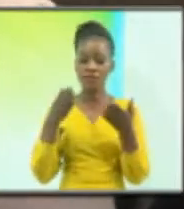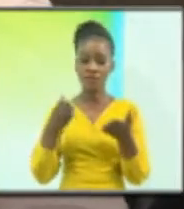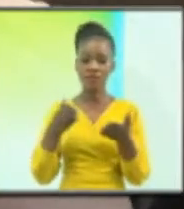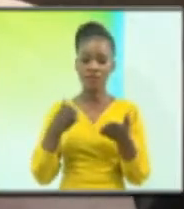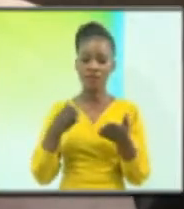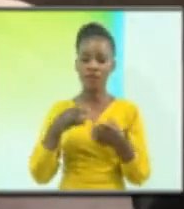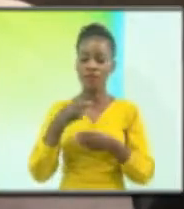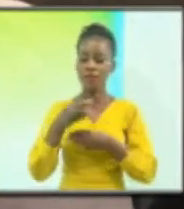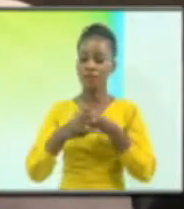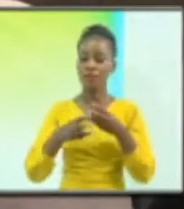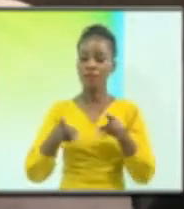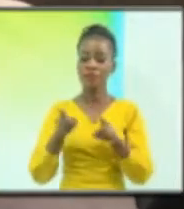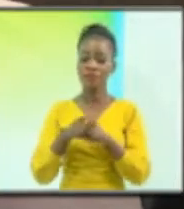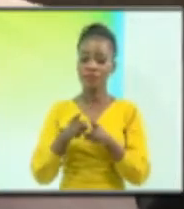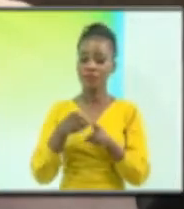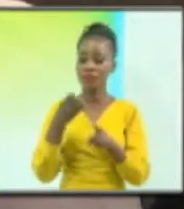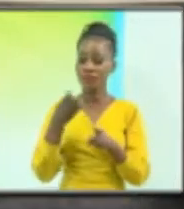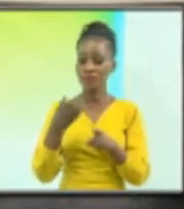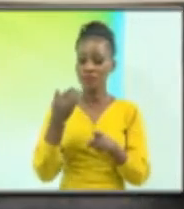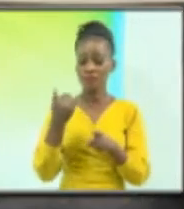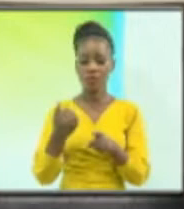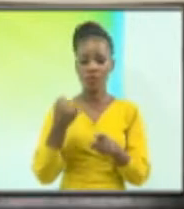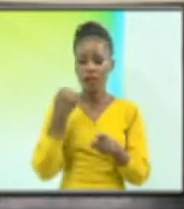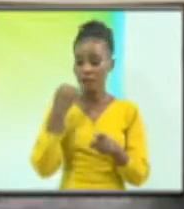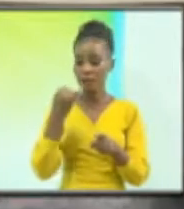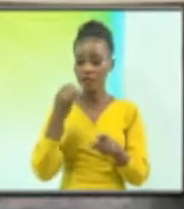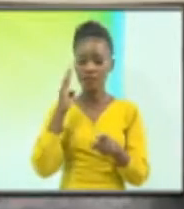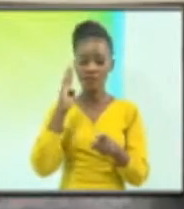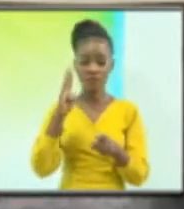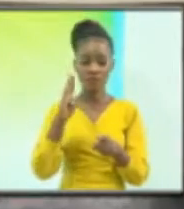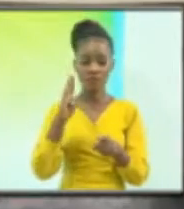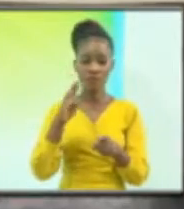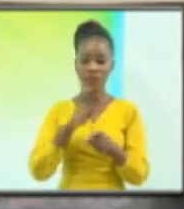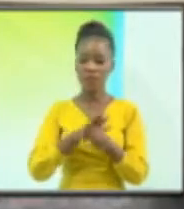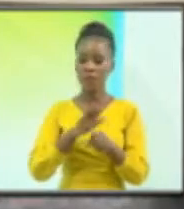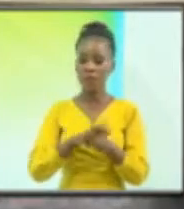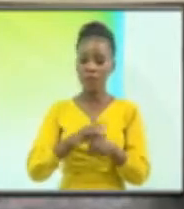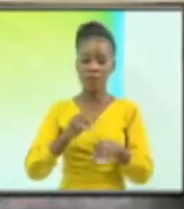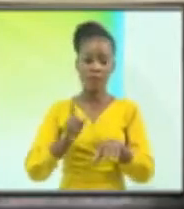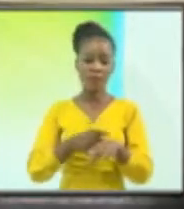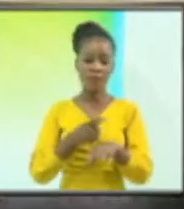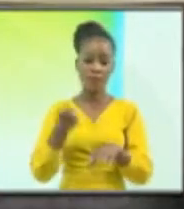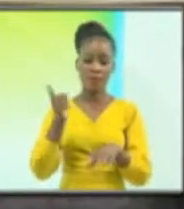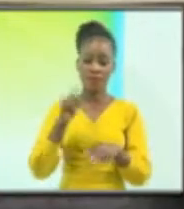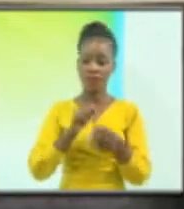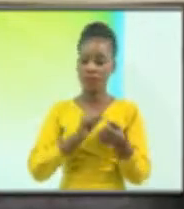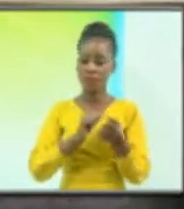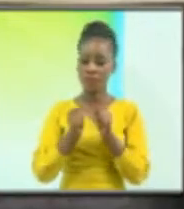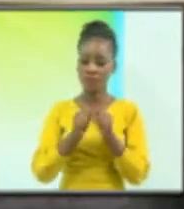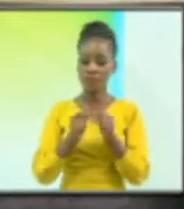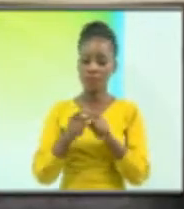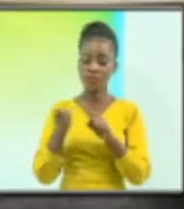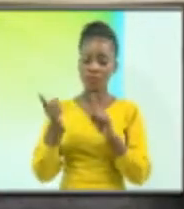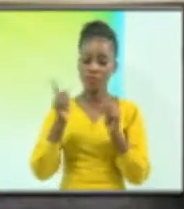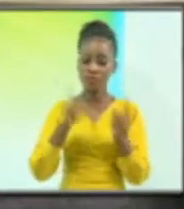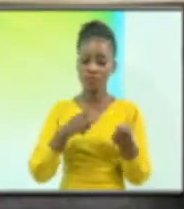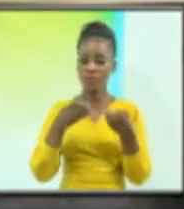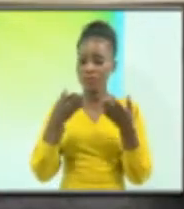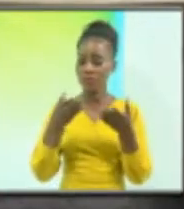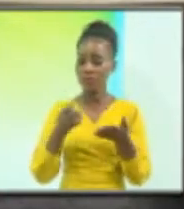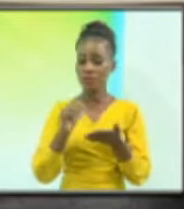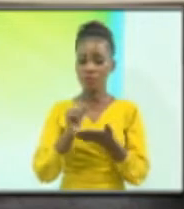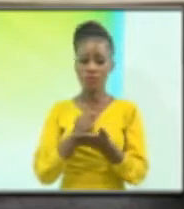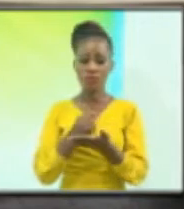circumstances, really, it seems to be a lot of money. When we were negotiating the cost of these